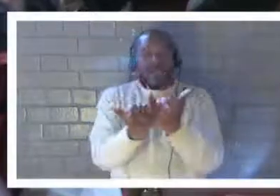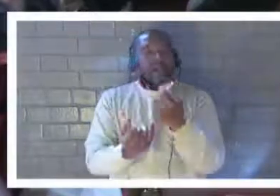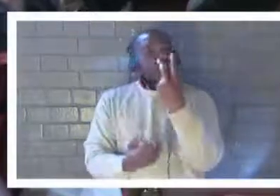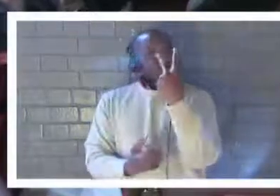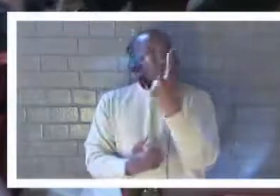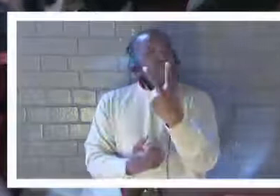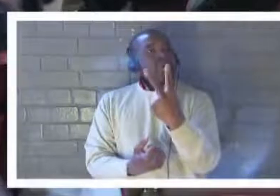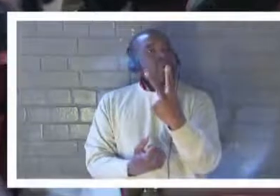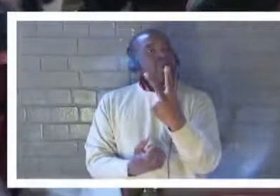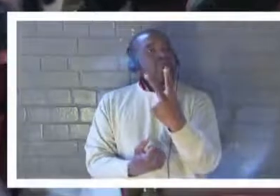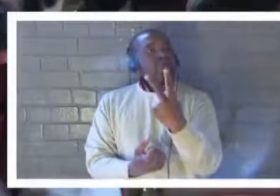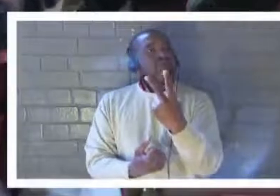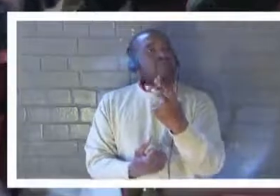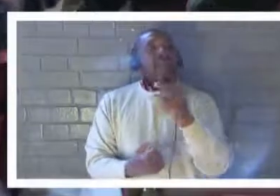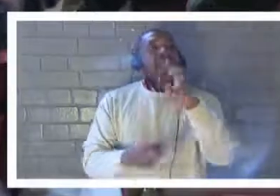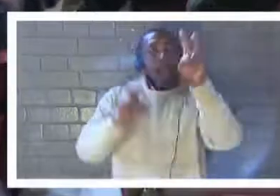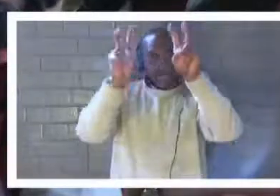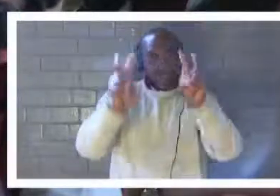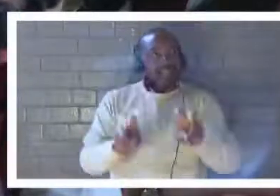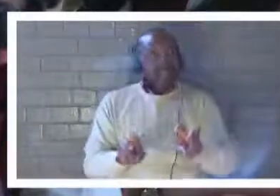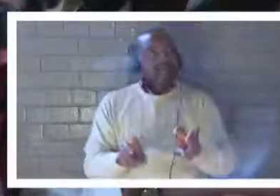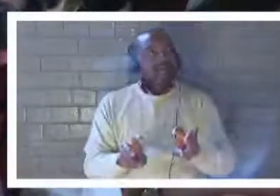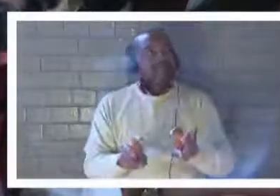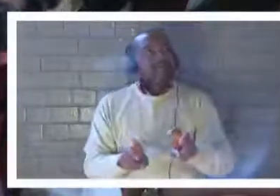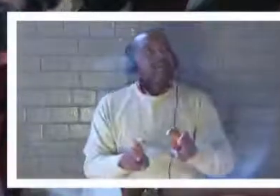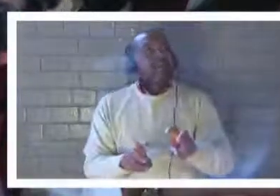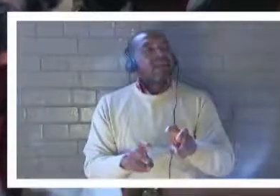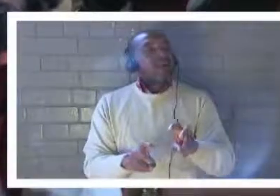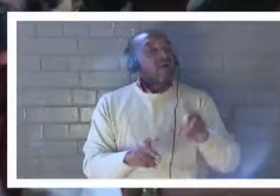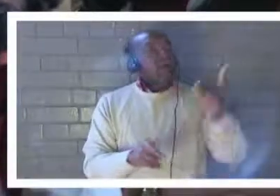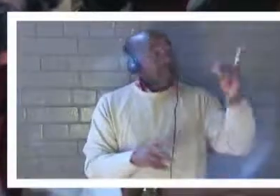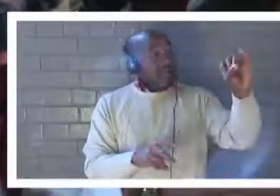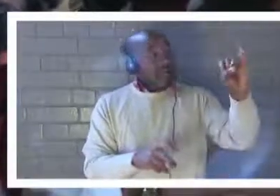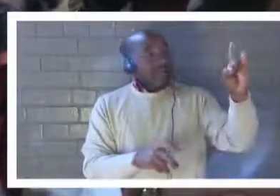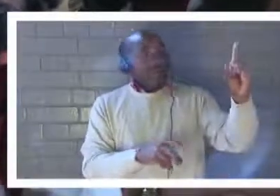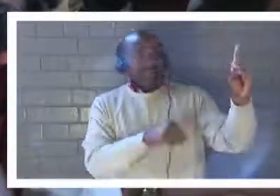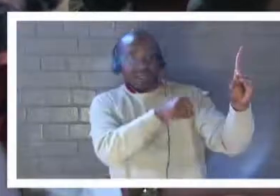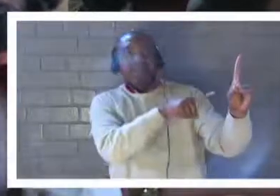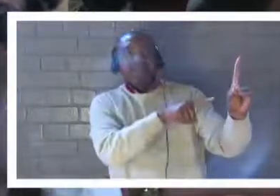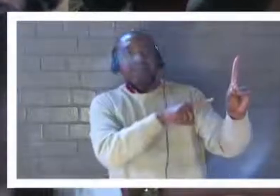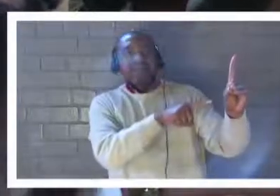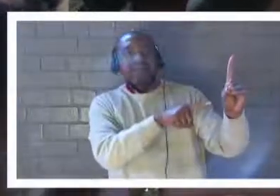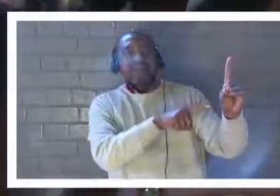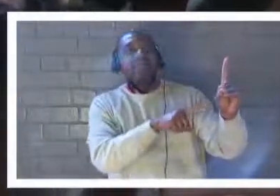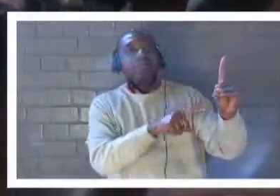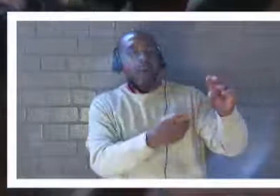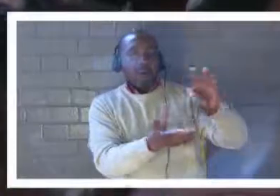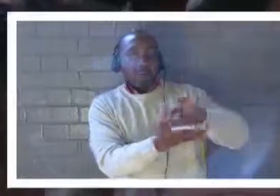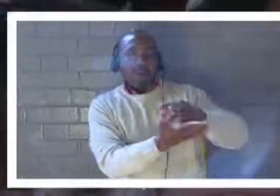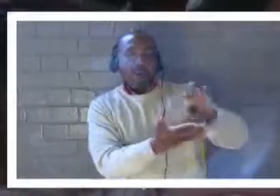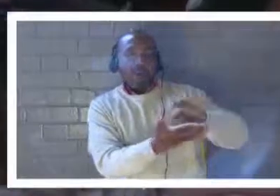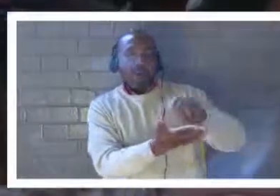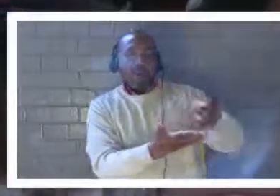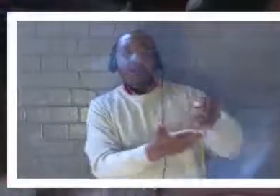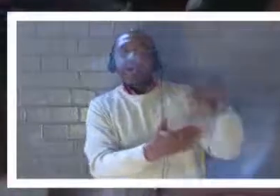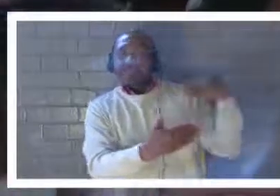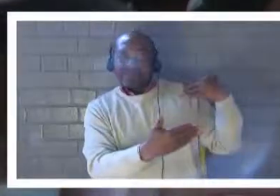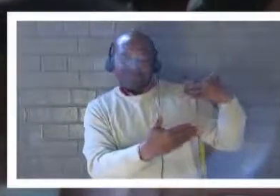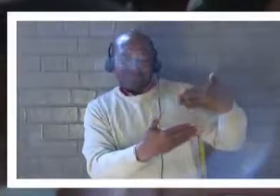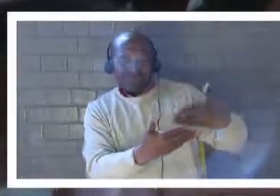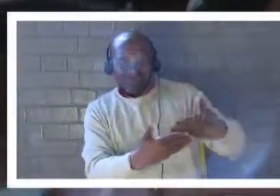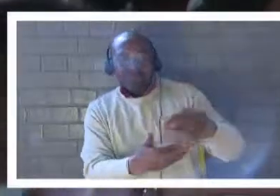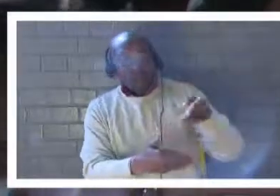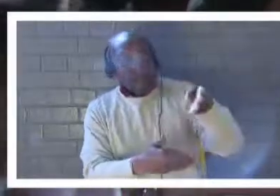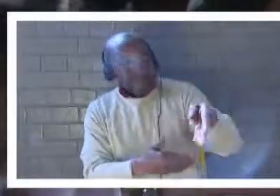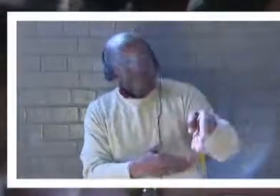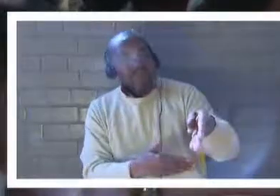And according to DID, that these contracts ended now, and there's no place for us to order material at